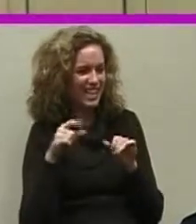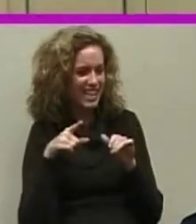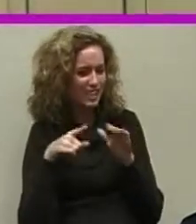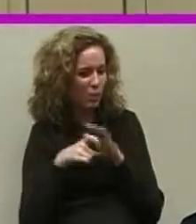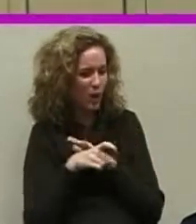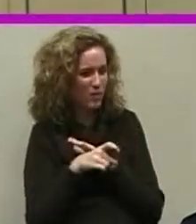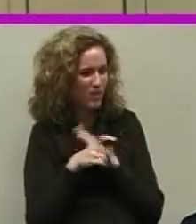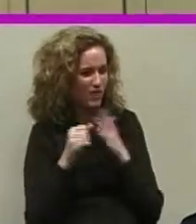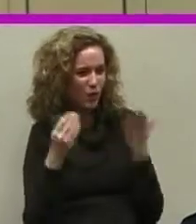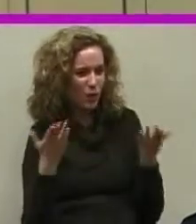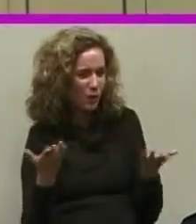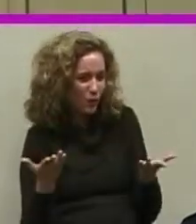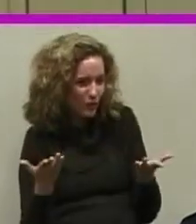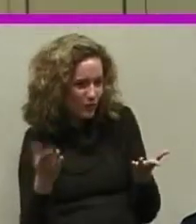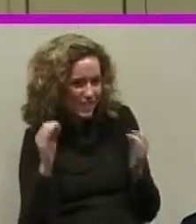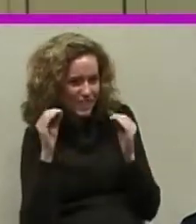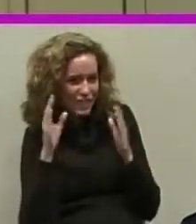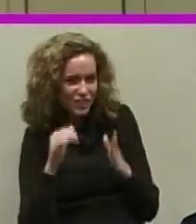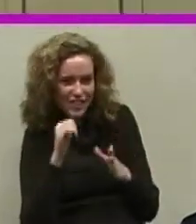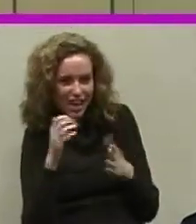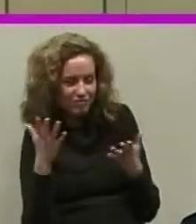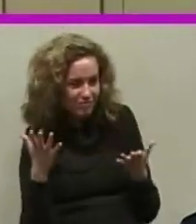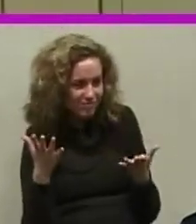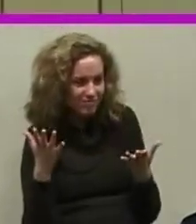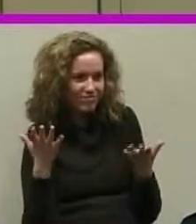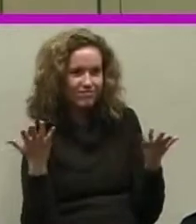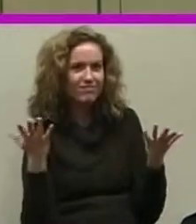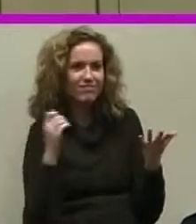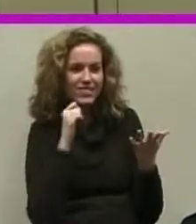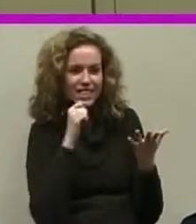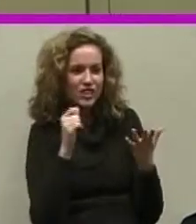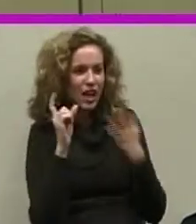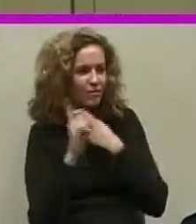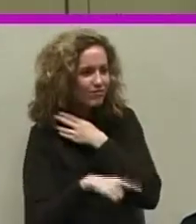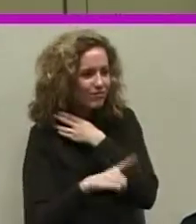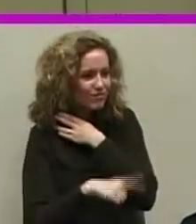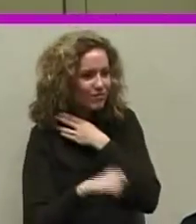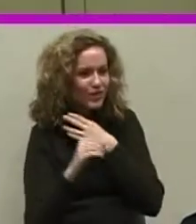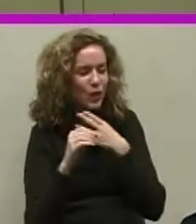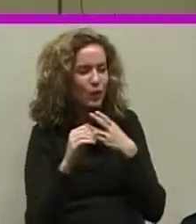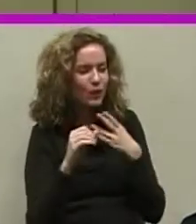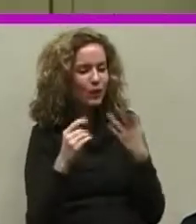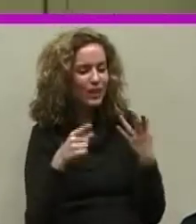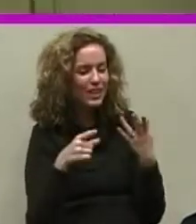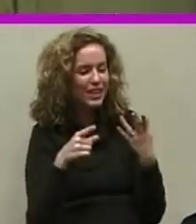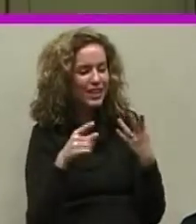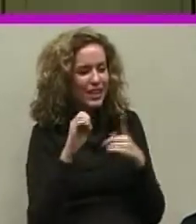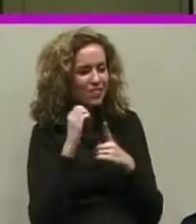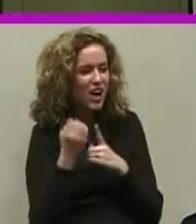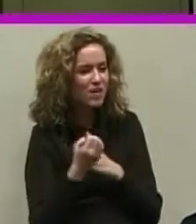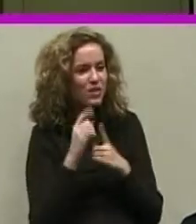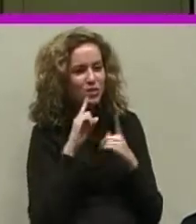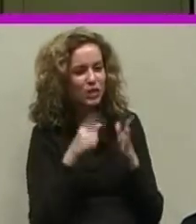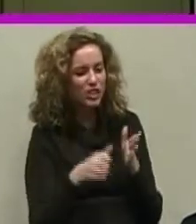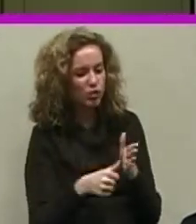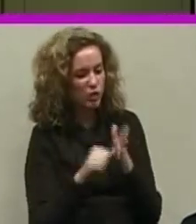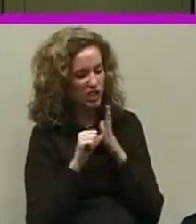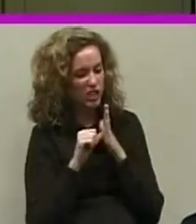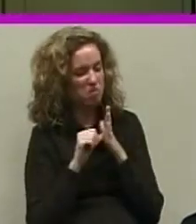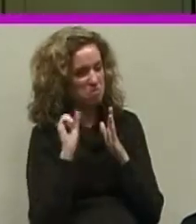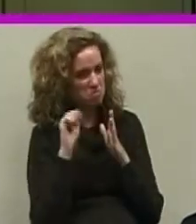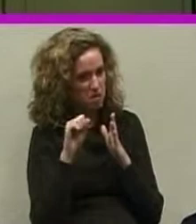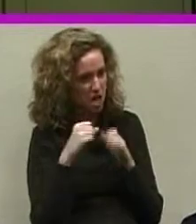anything? There's nothing being done to teach me to do the right thing, and no cost if I do the wrong thing. All right, so I've got an environment that's saying, this probably makes a lot of